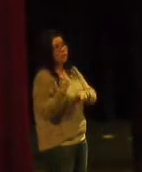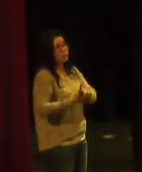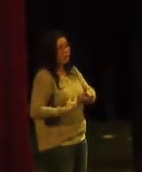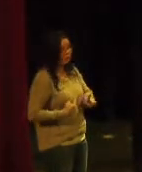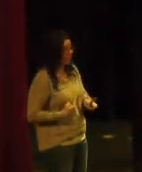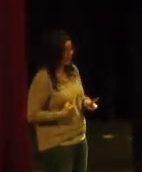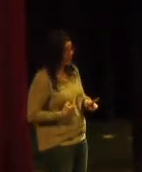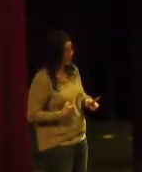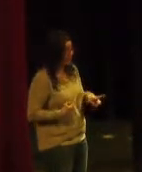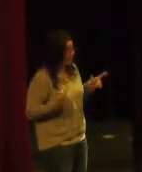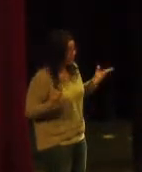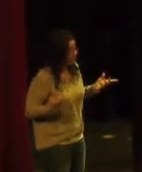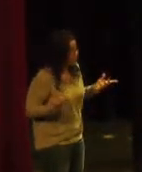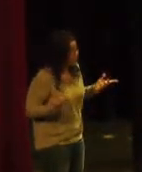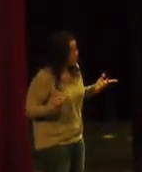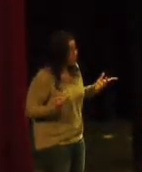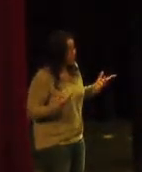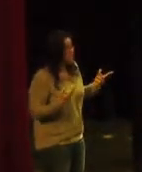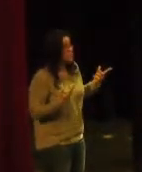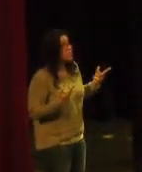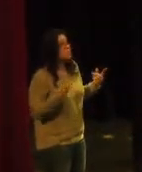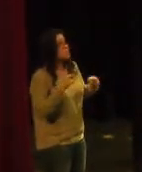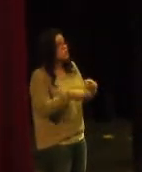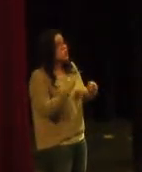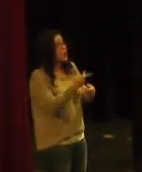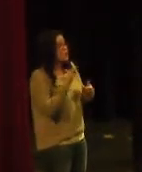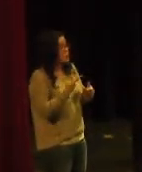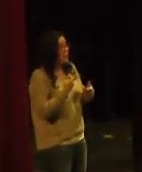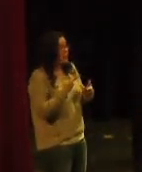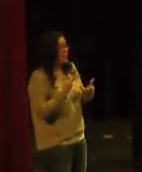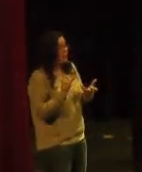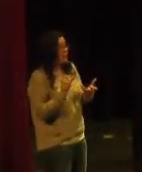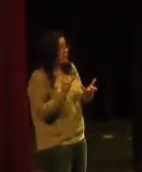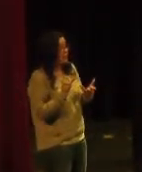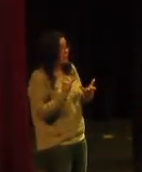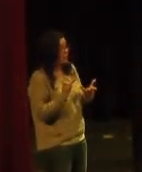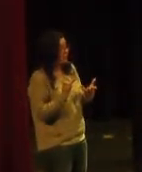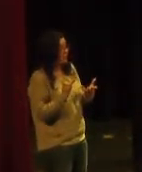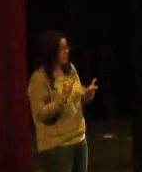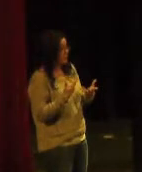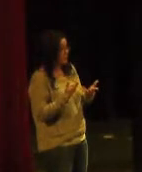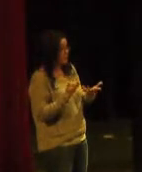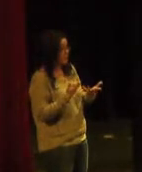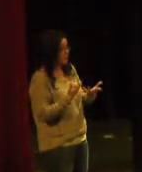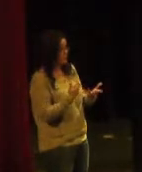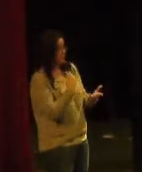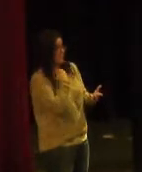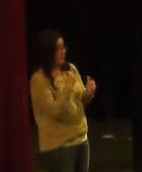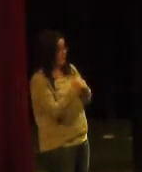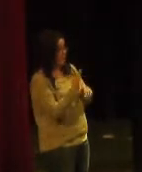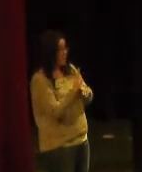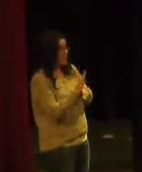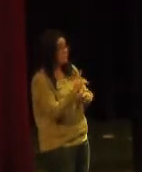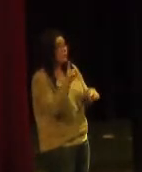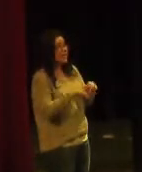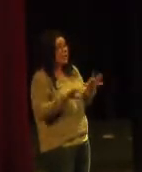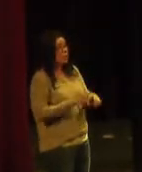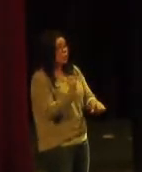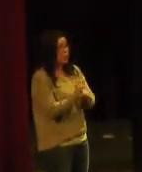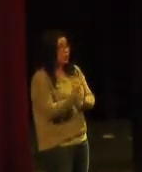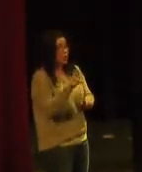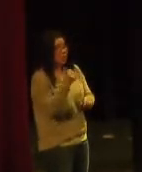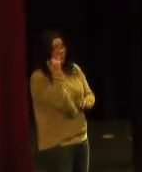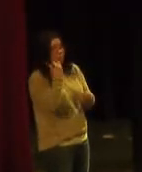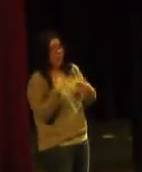So when we put our businesses in that situation where we can't do any work unless we have these folks, then